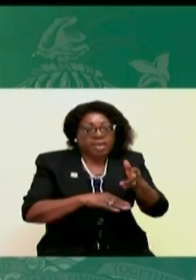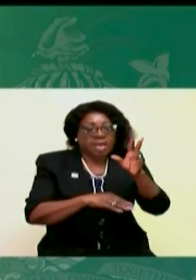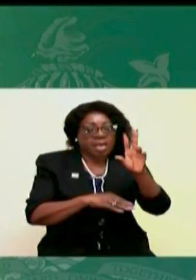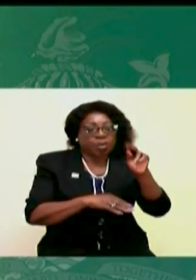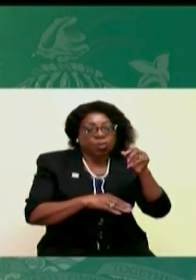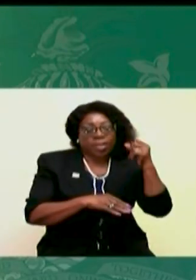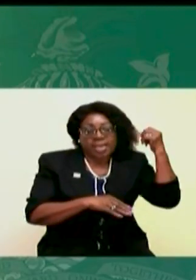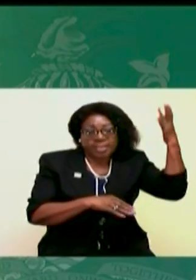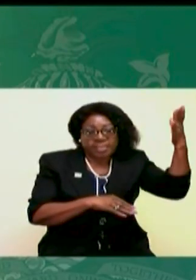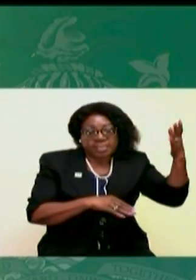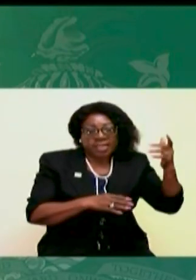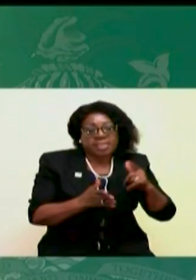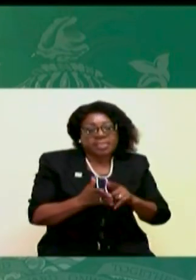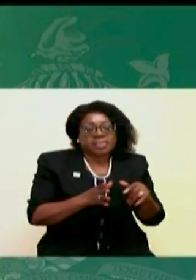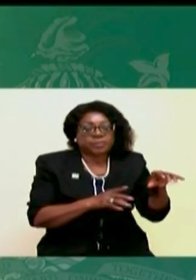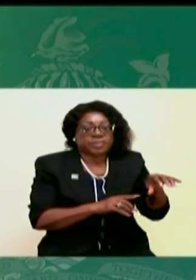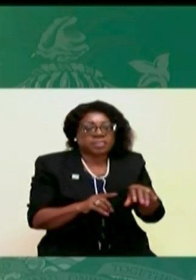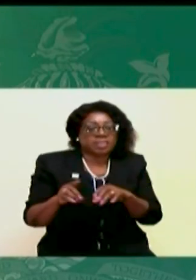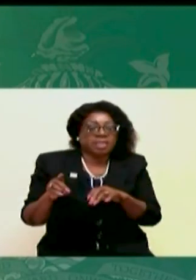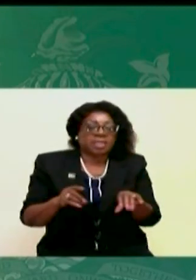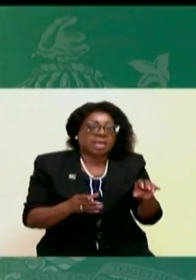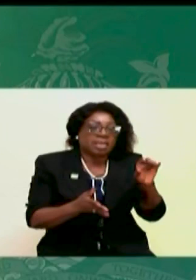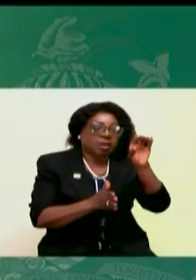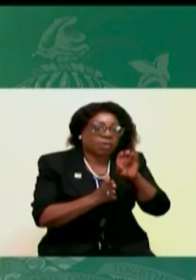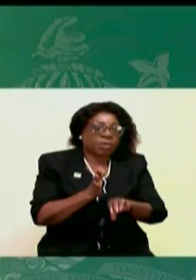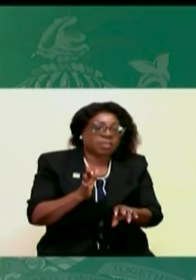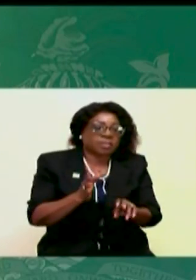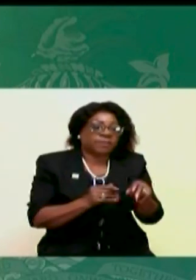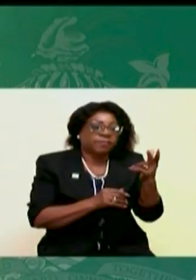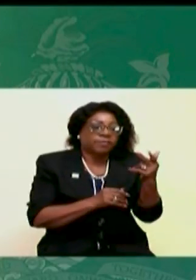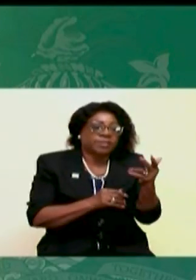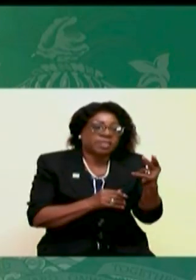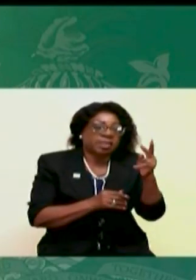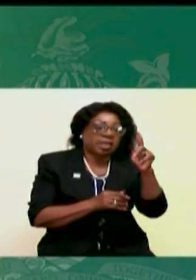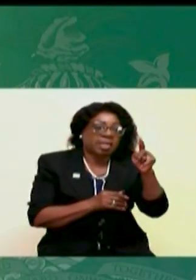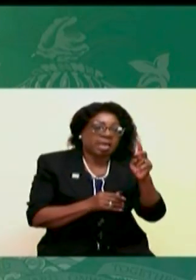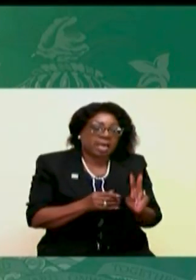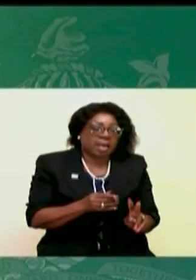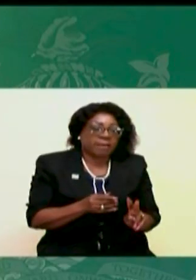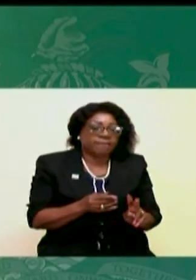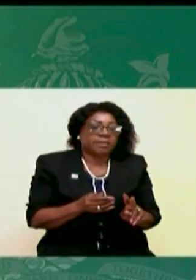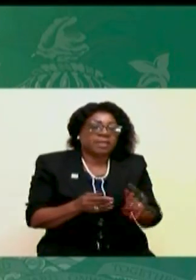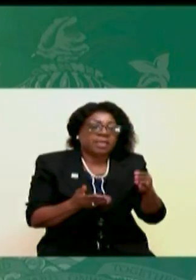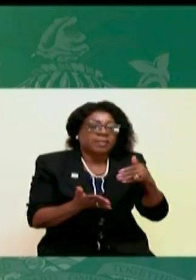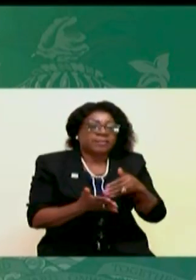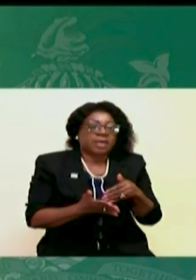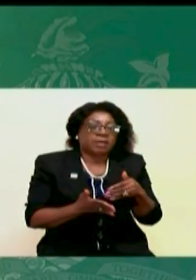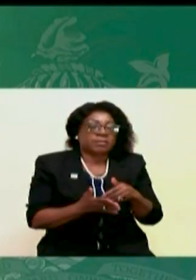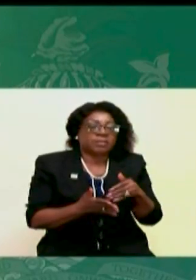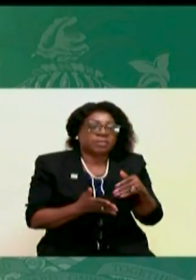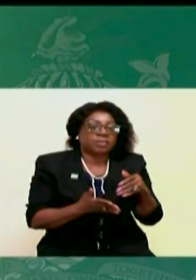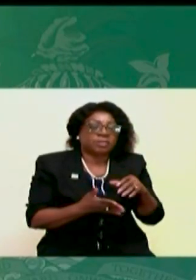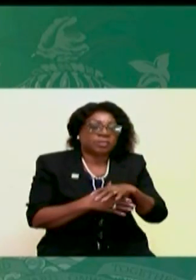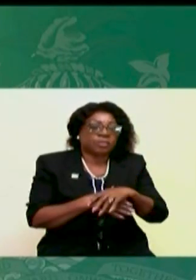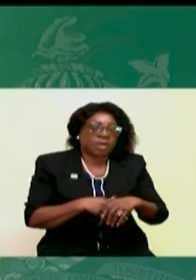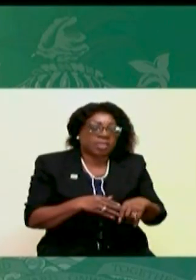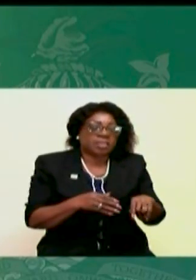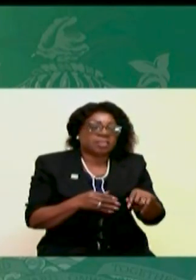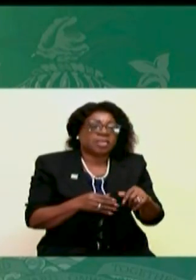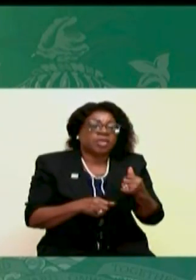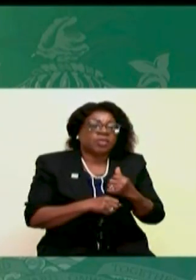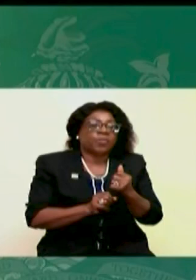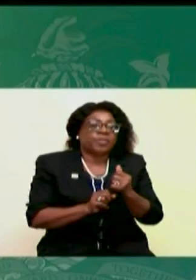lights. This was done at a cost of $13,500, which came direct out of the constituency fund to ensure